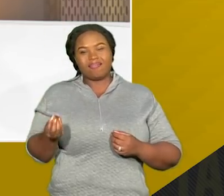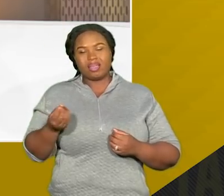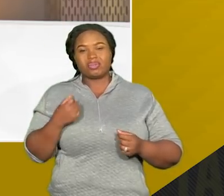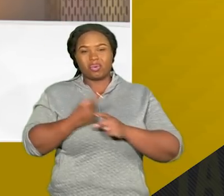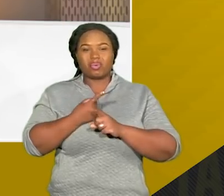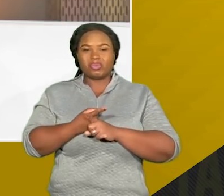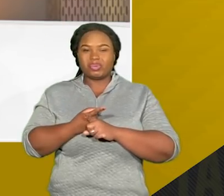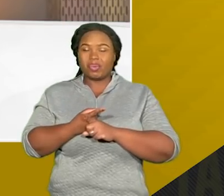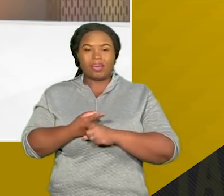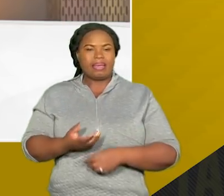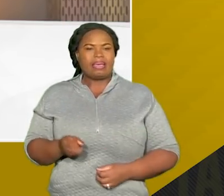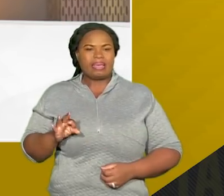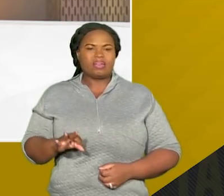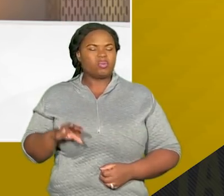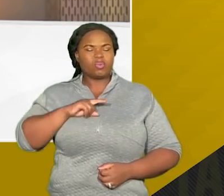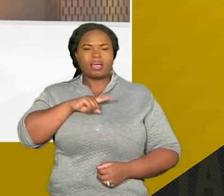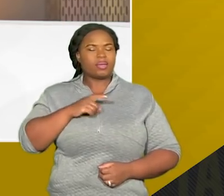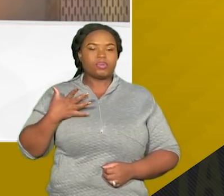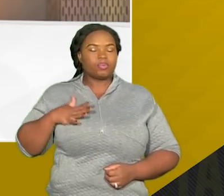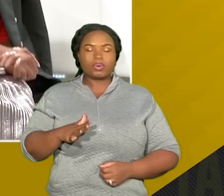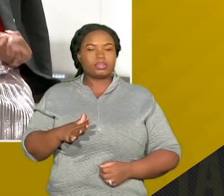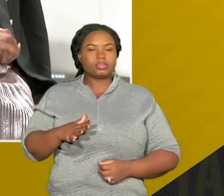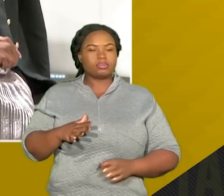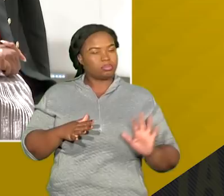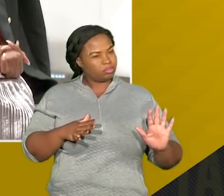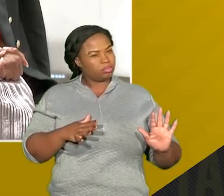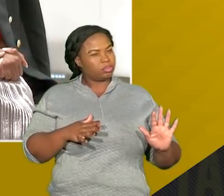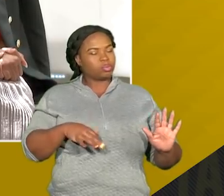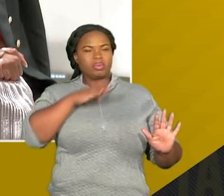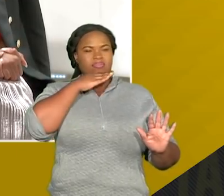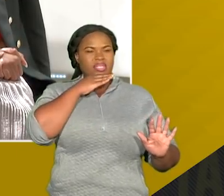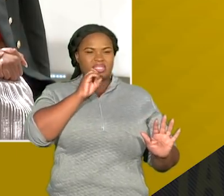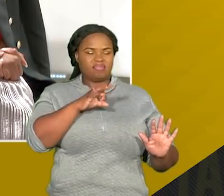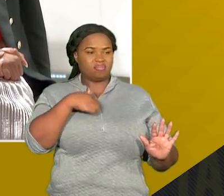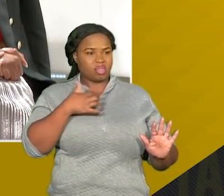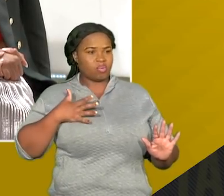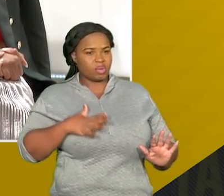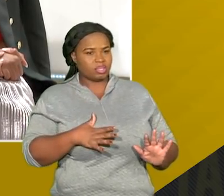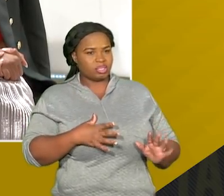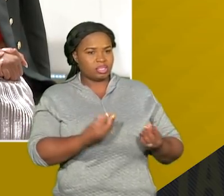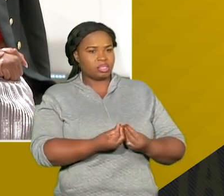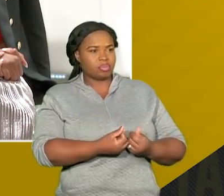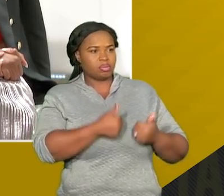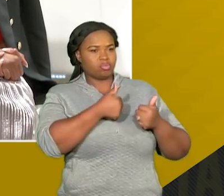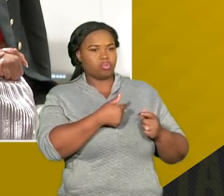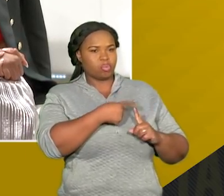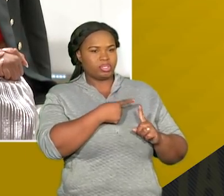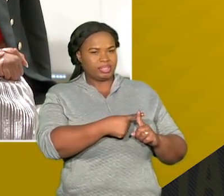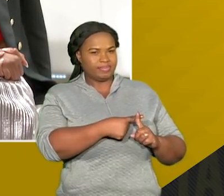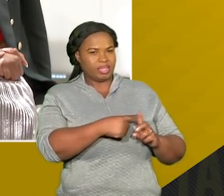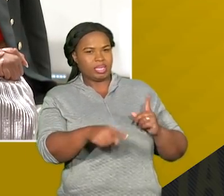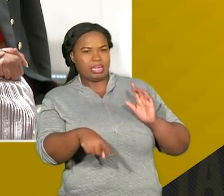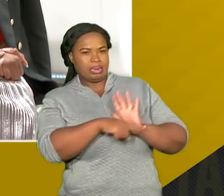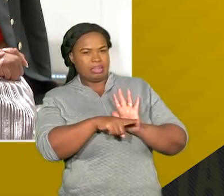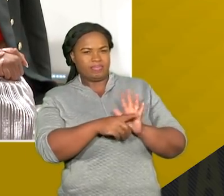light. Because idlozi alifuni umuntu ogangayo. So are you saying ukuthi mangifika ngizofuna okuhle ngiphinde ngifuna okubi at the same